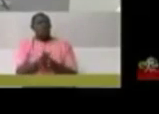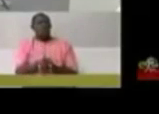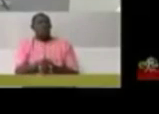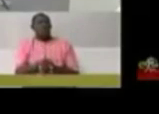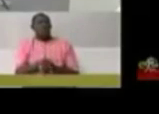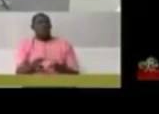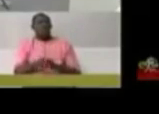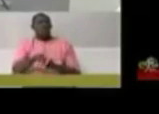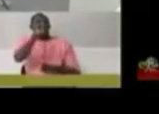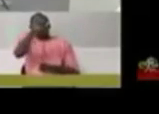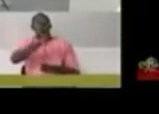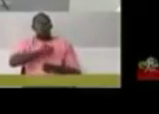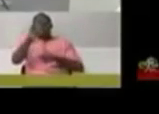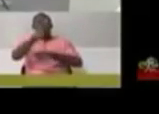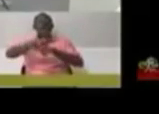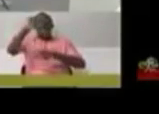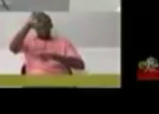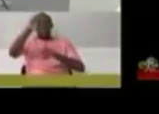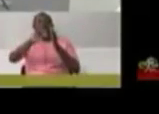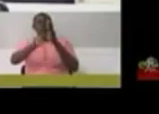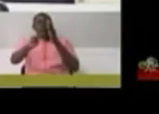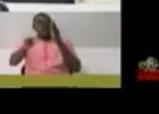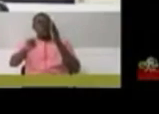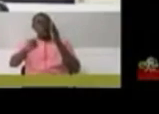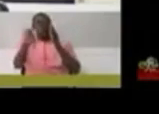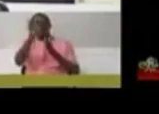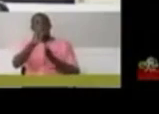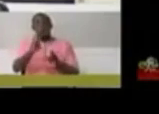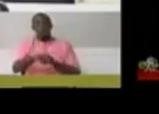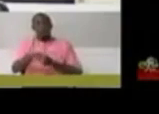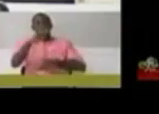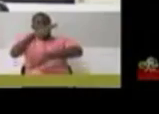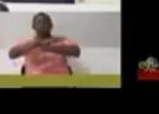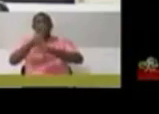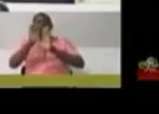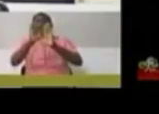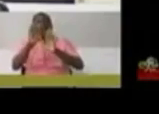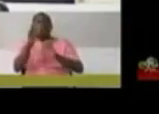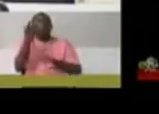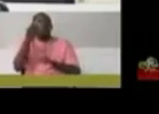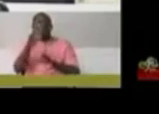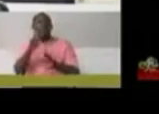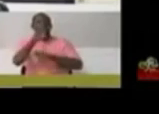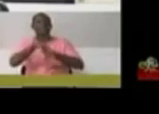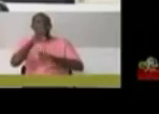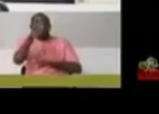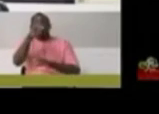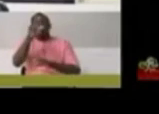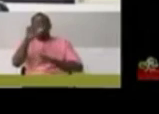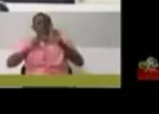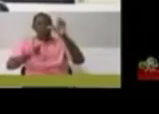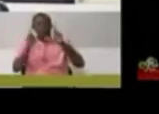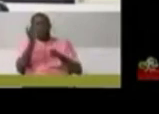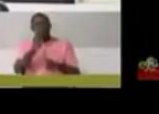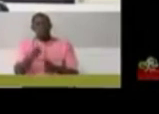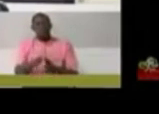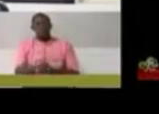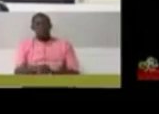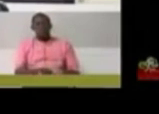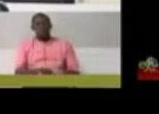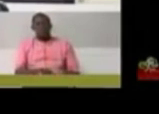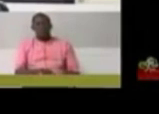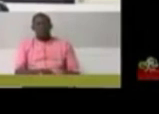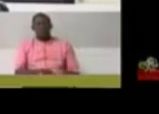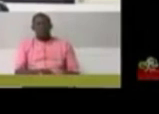What is your highest qualification, Mr. Colley? My qualification? Yes. I'm a